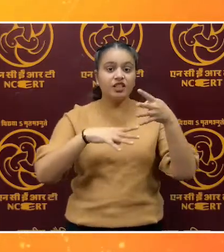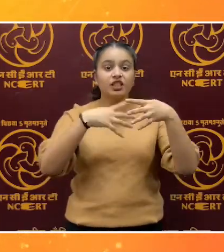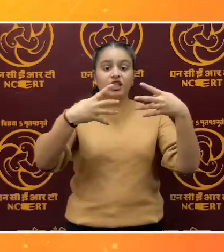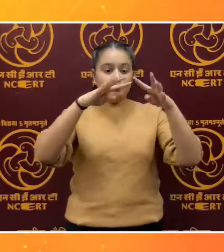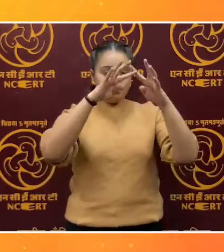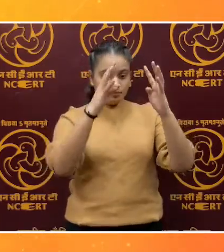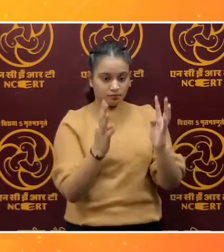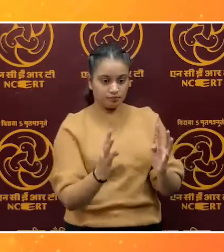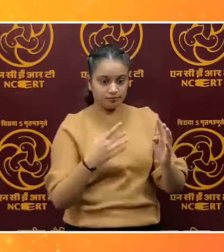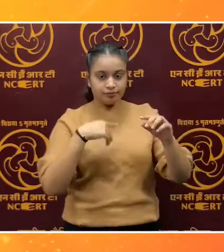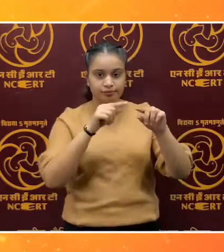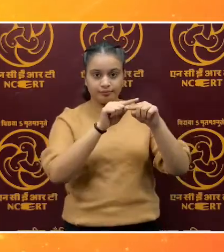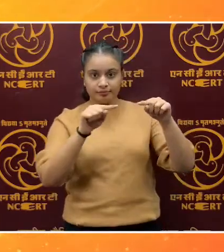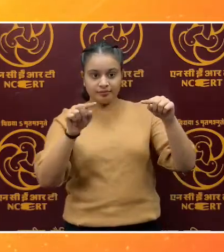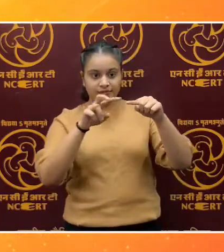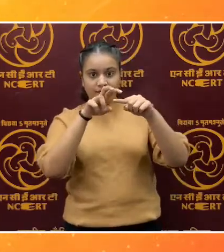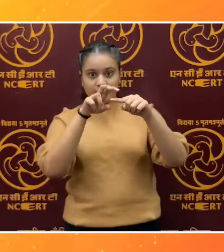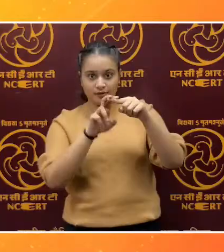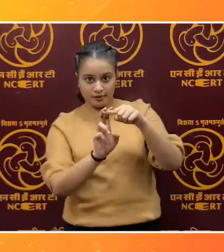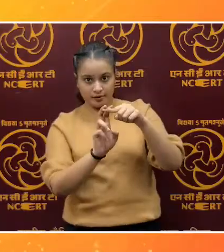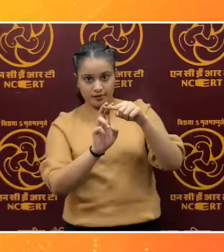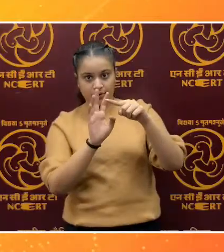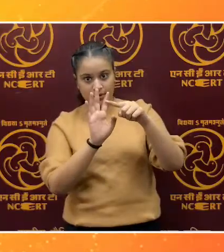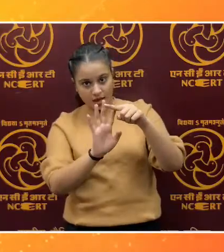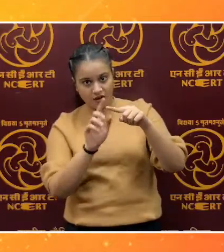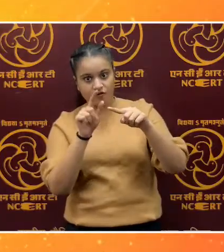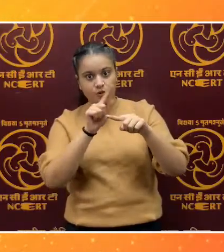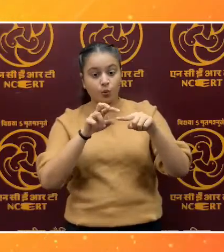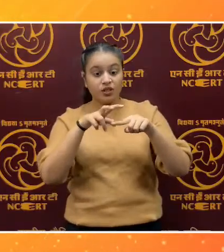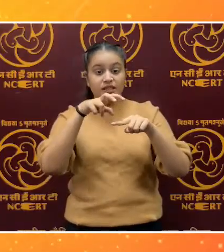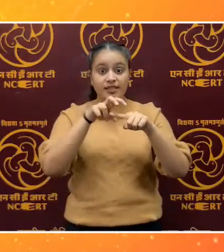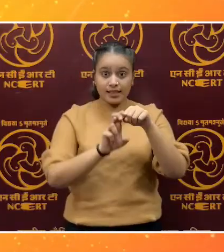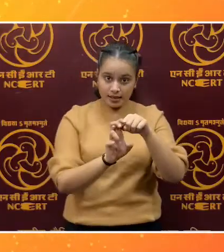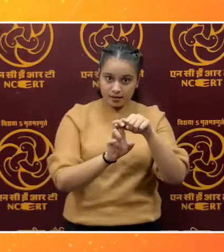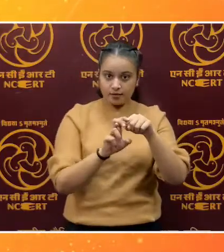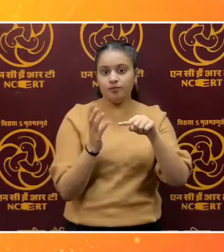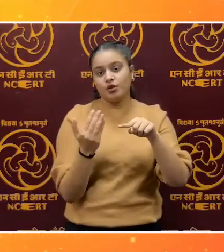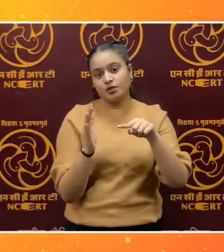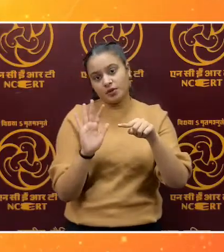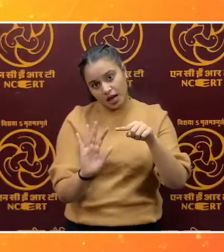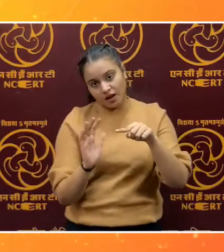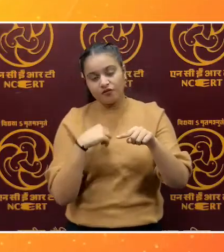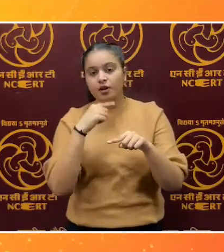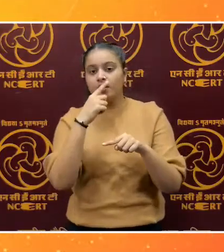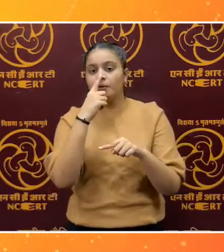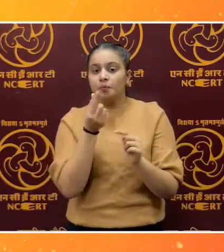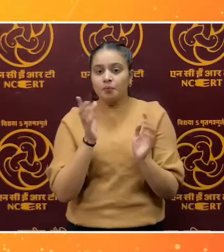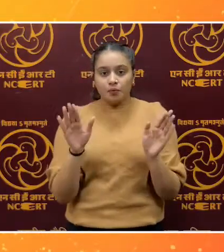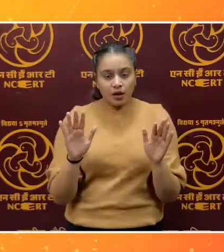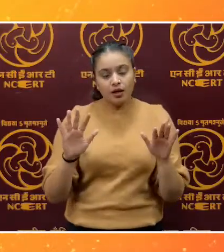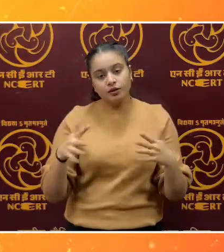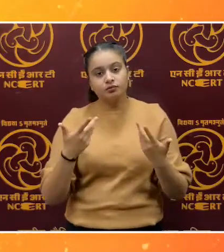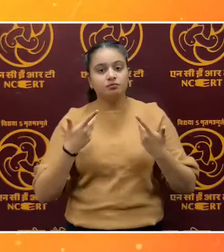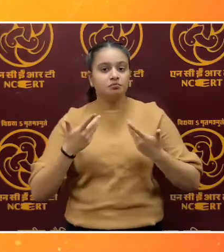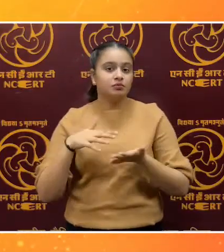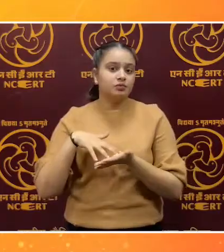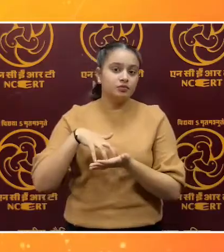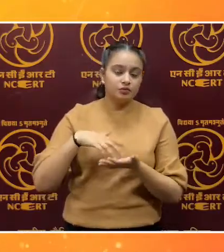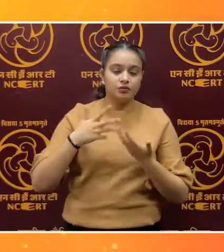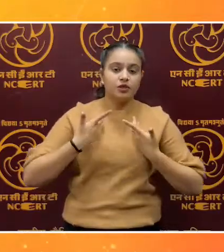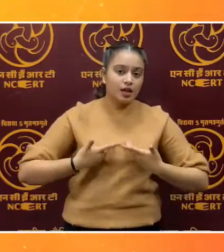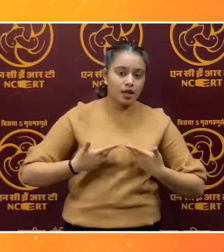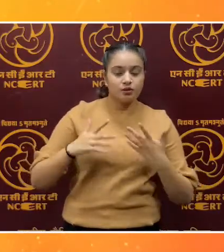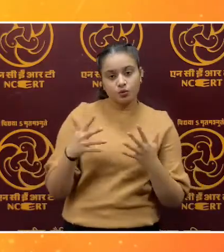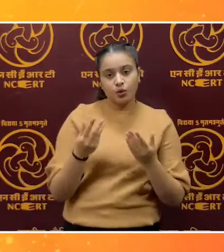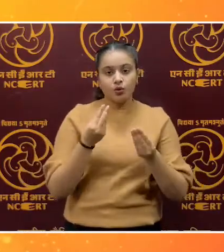Yes. So that was the so perch. it's an elevated rod which Yes. is horizontally put on the cage where the bird can sit Rest, and or rest. sit, Yes. yes. So and there